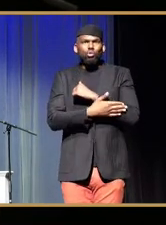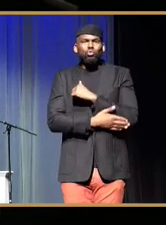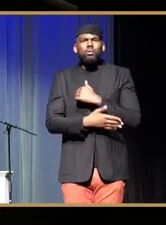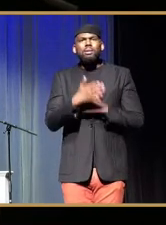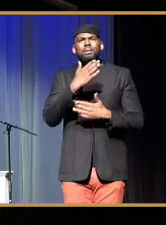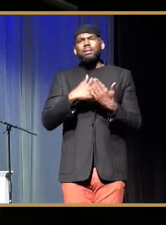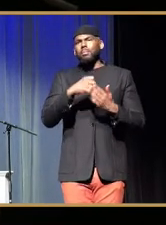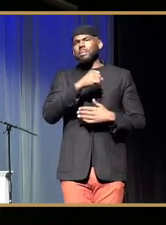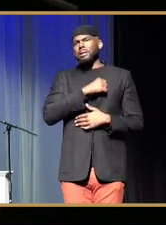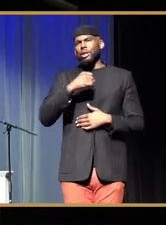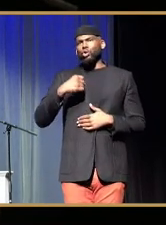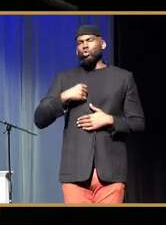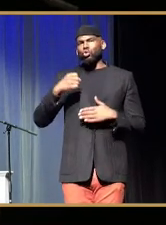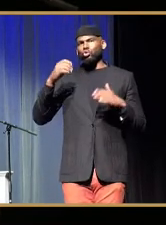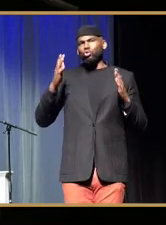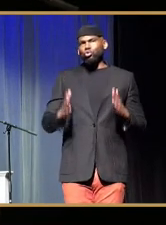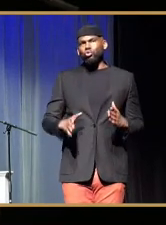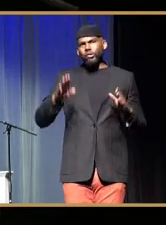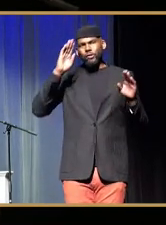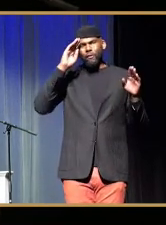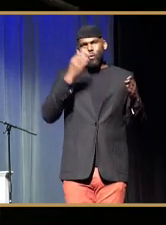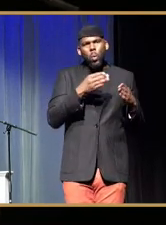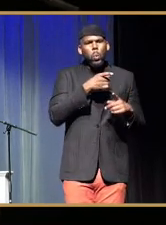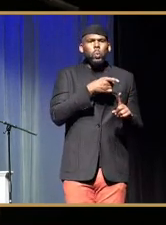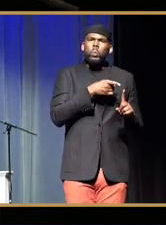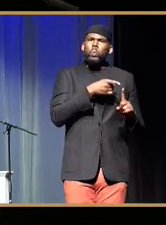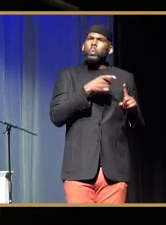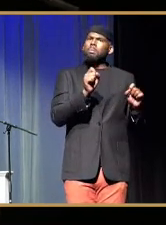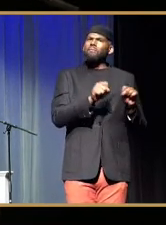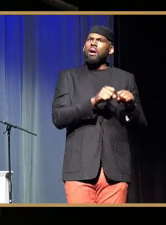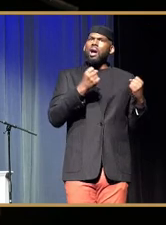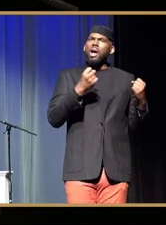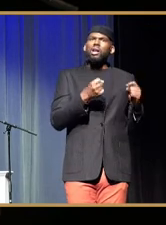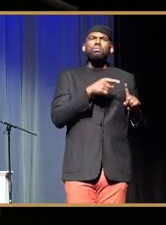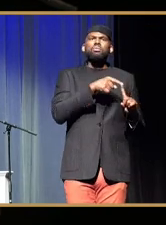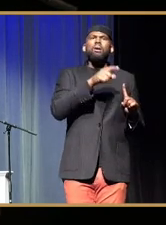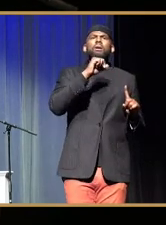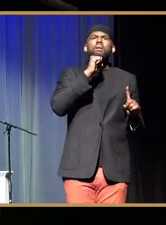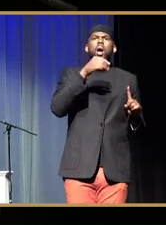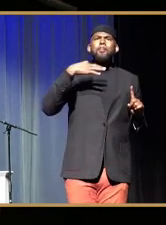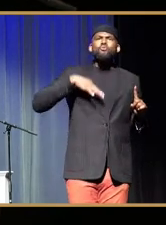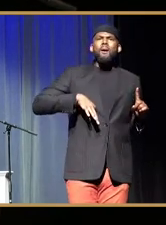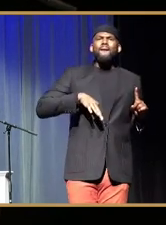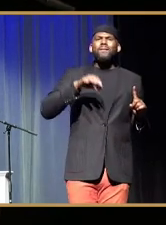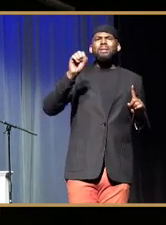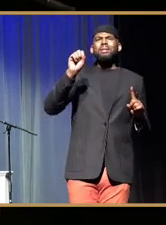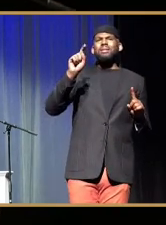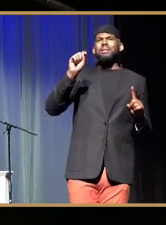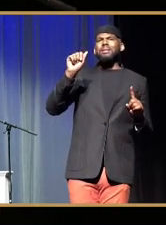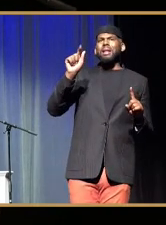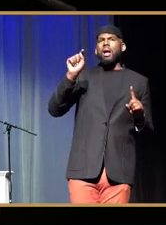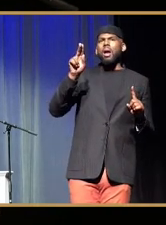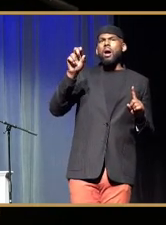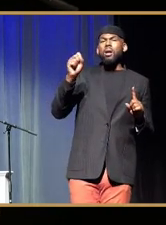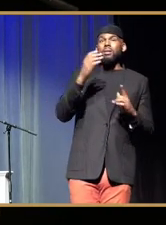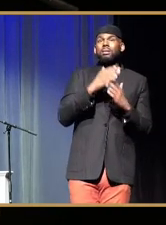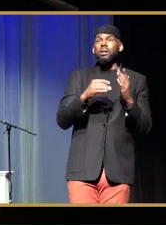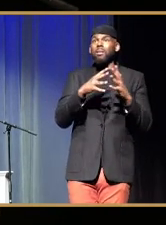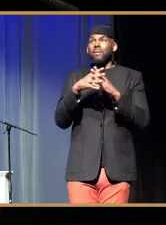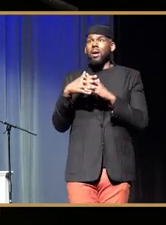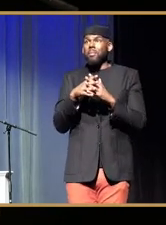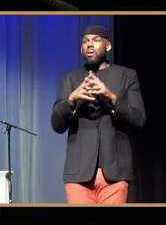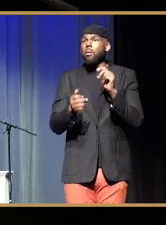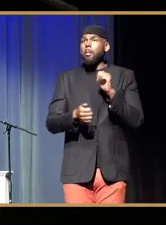some senators regarded as significant violations of the nonprofit status of some of America's most